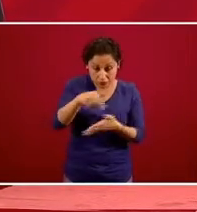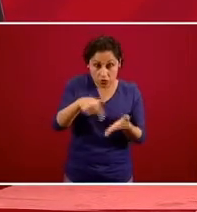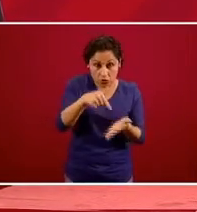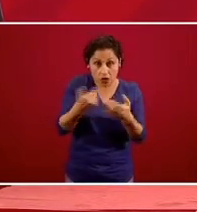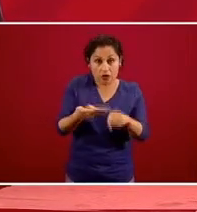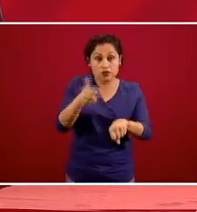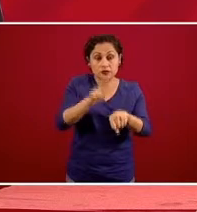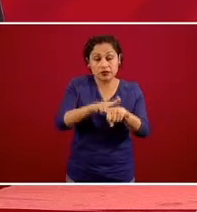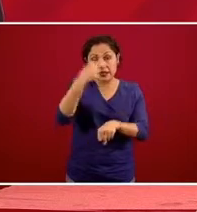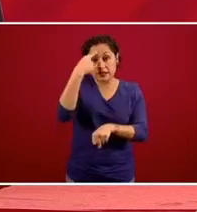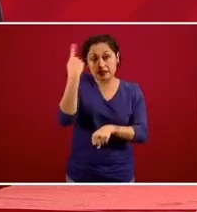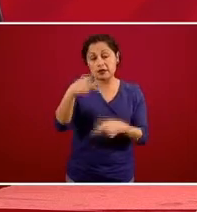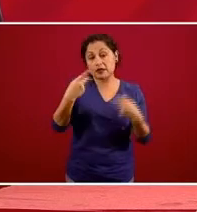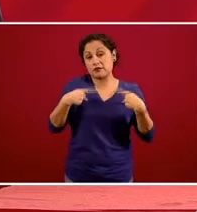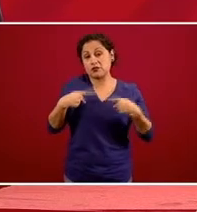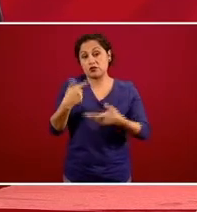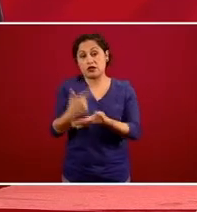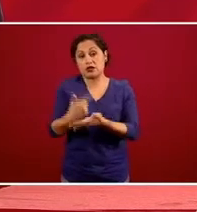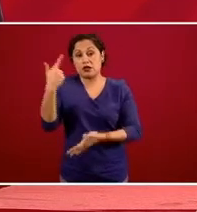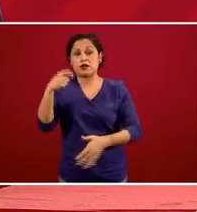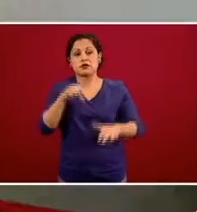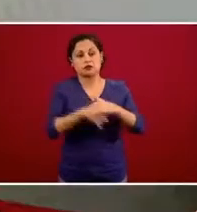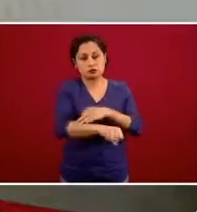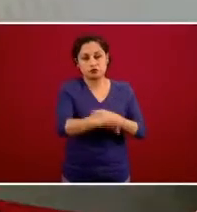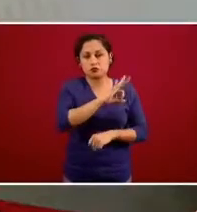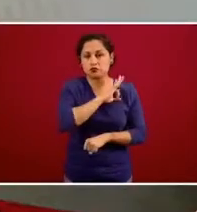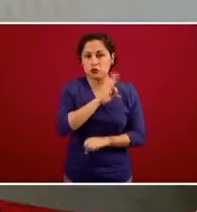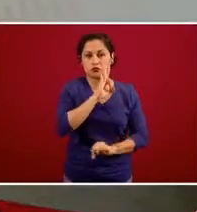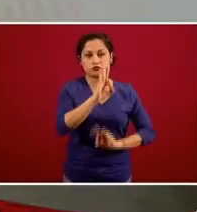within each hospital.